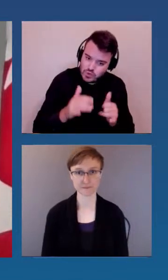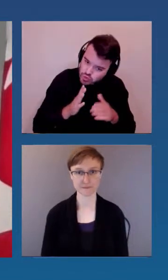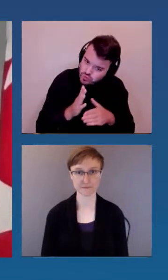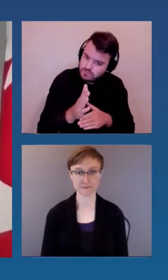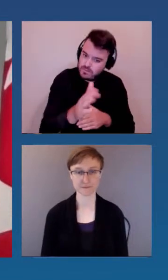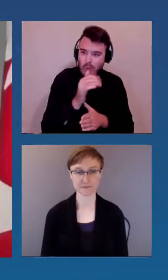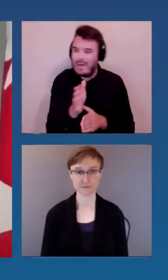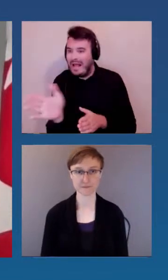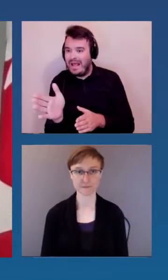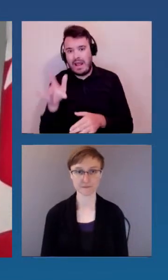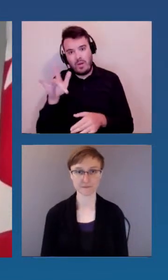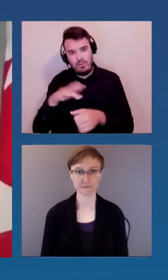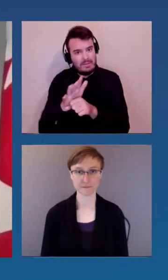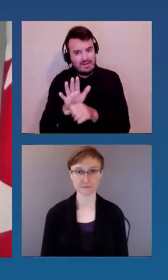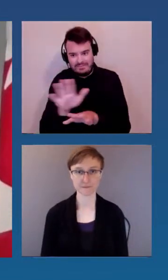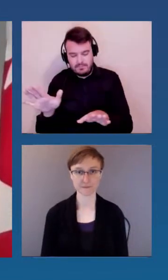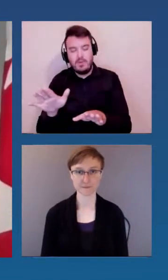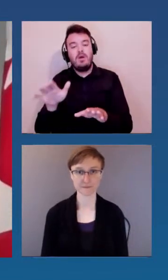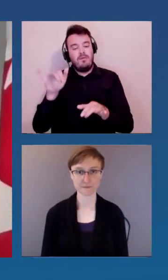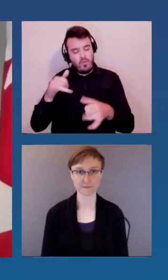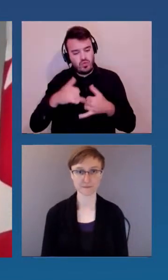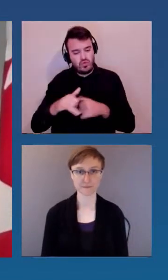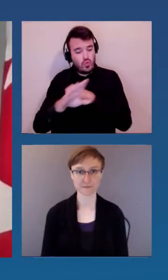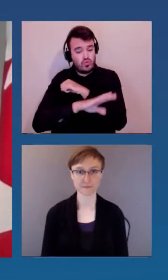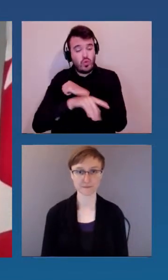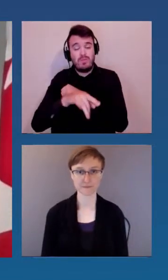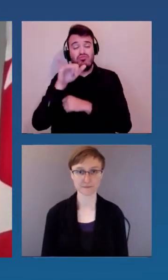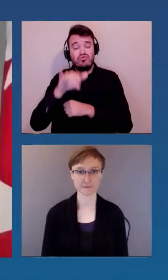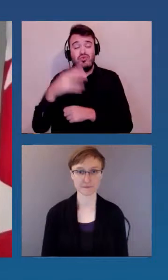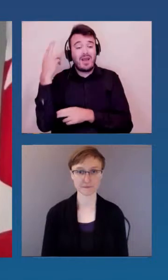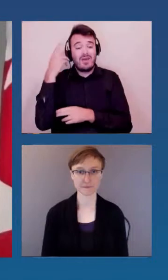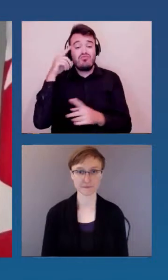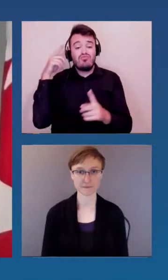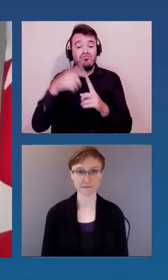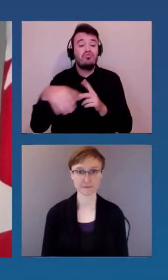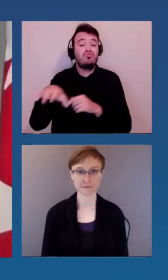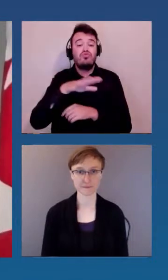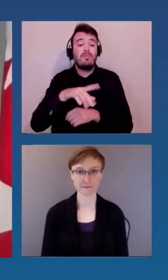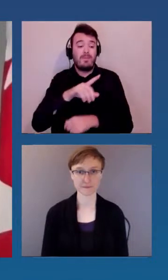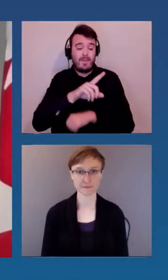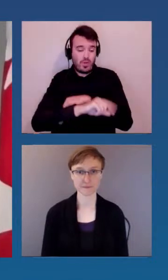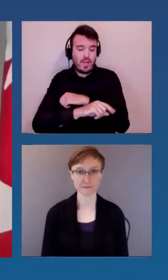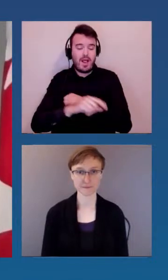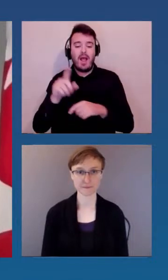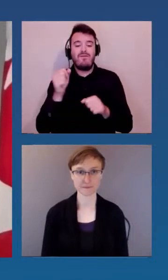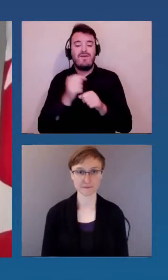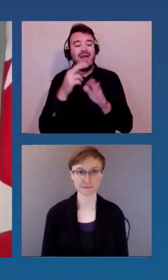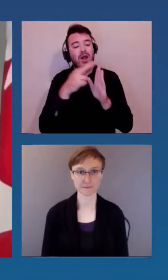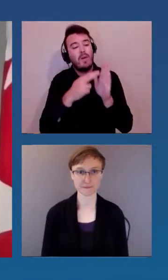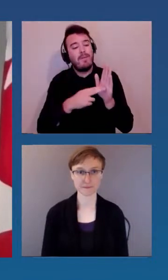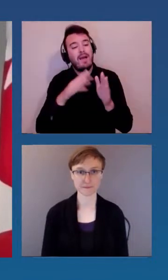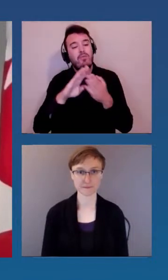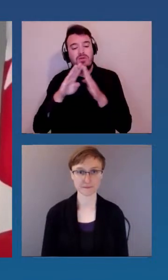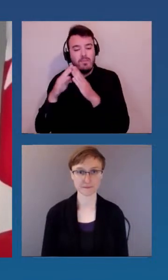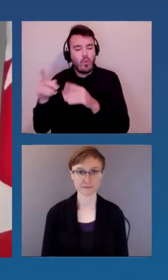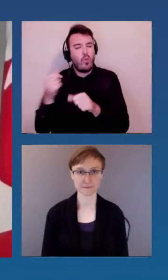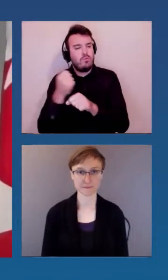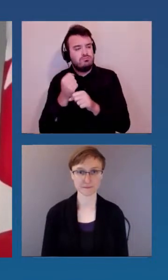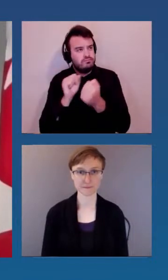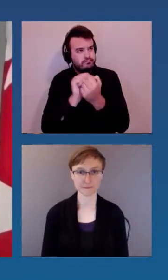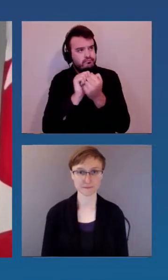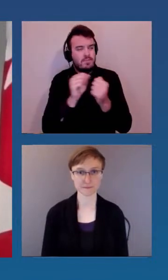the pandemic, especially as we head into new territory this fall. That is why bylaw enforcement staff are coordinating with